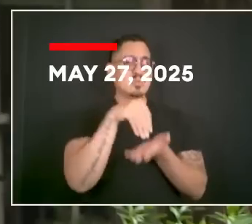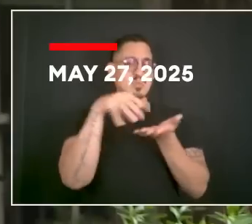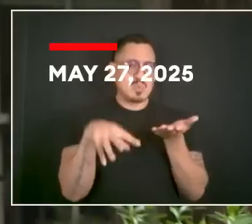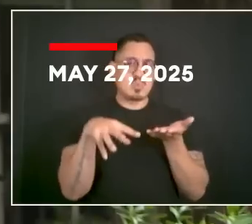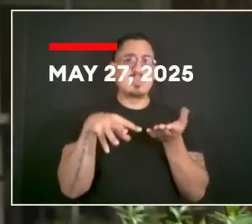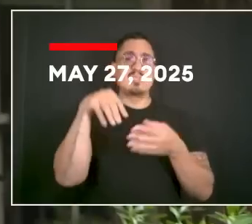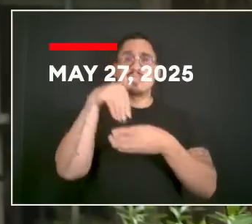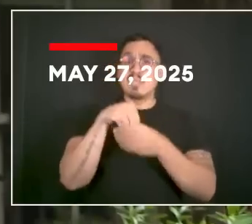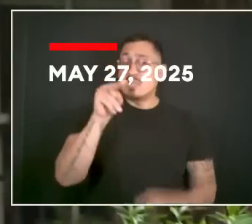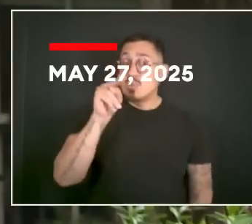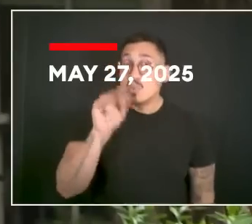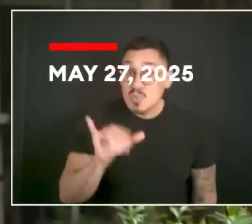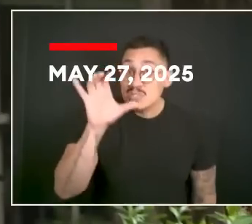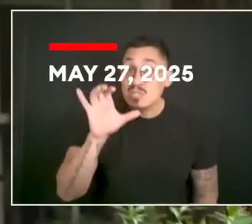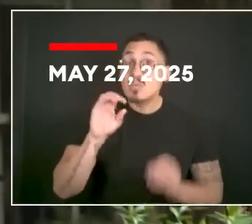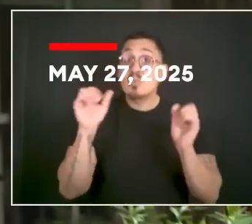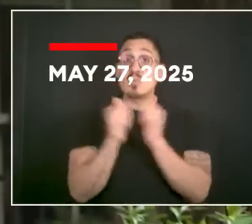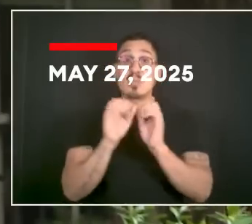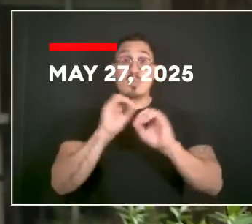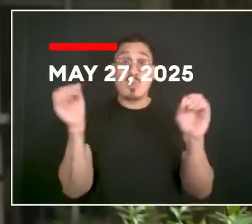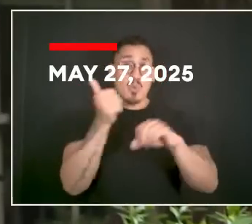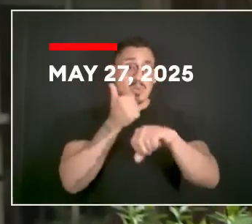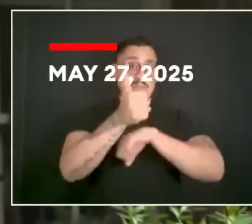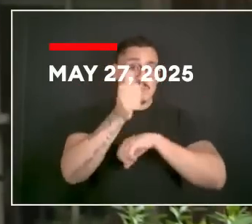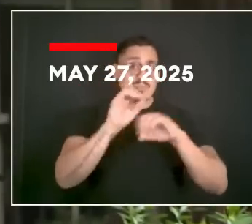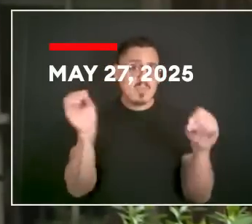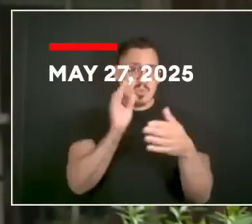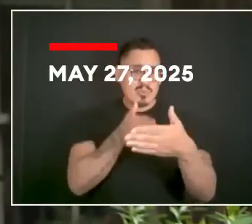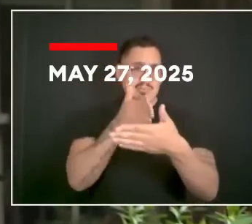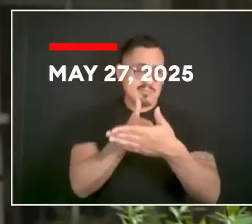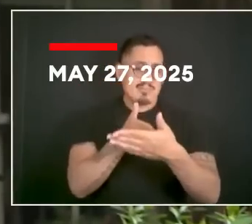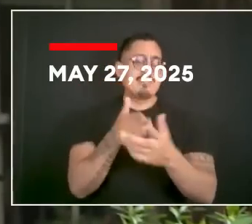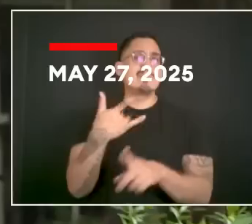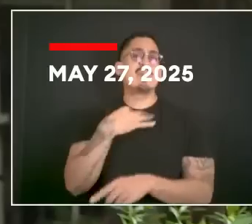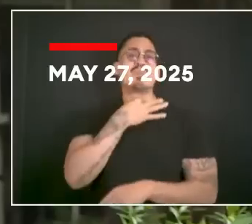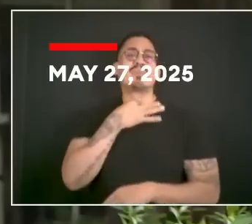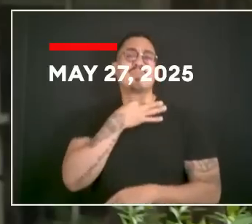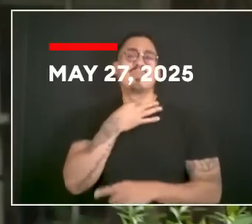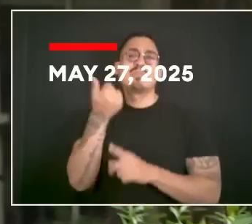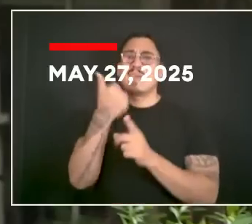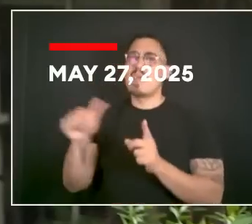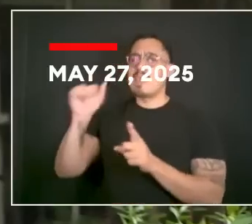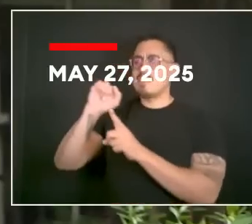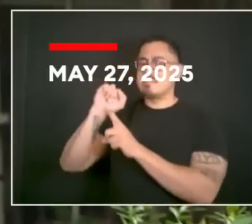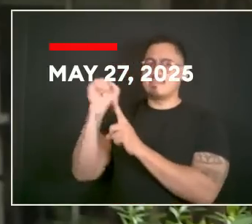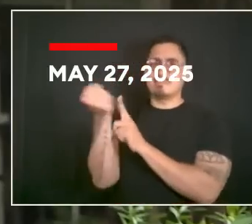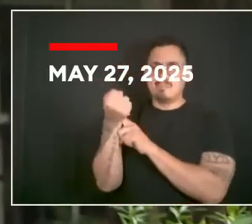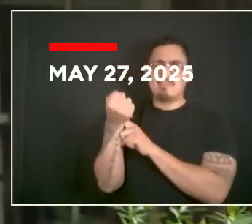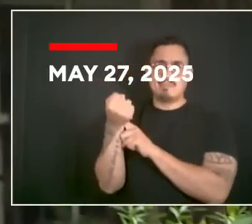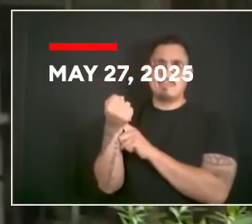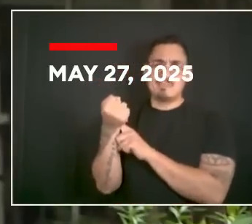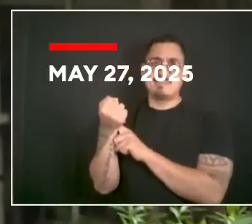accused of any crimes. So I'm just curious, is there any scenario in which you would try to use the relationship